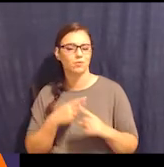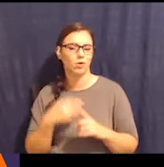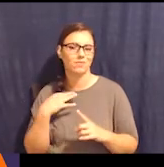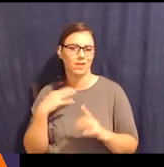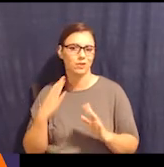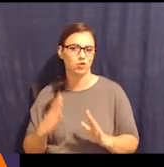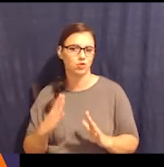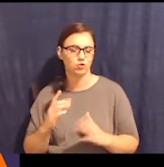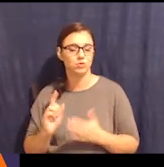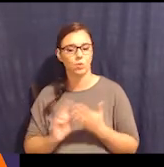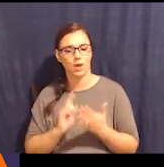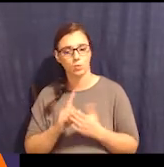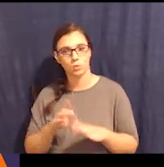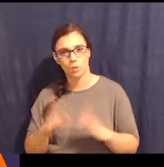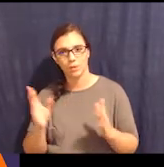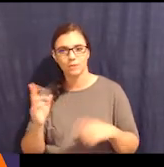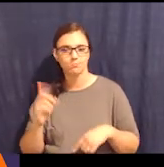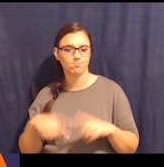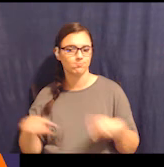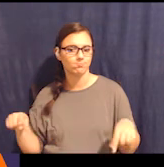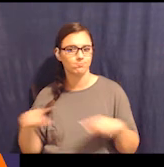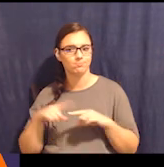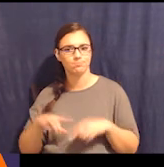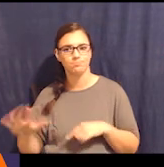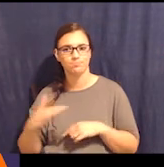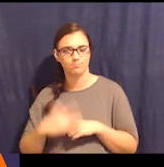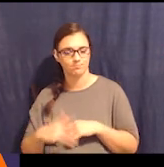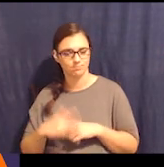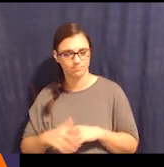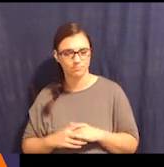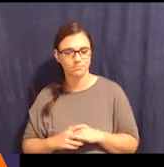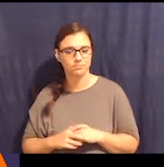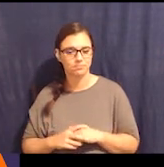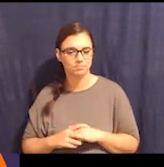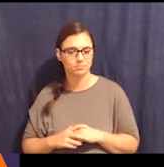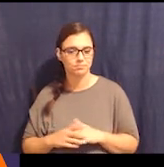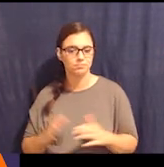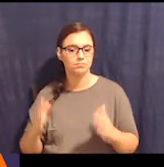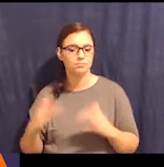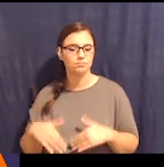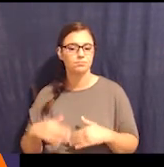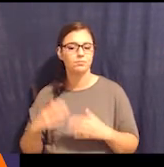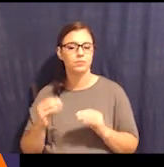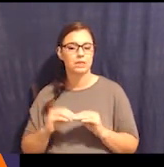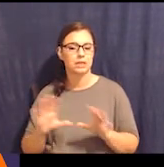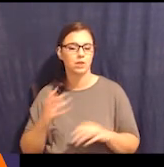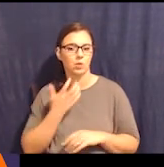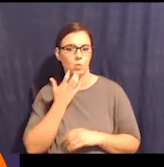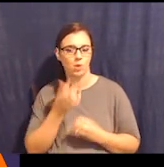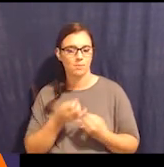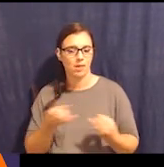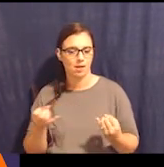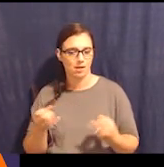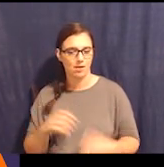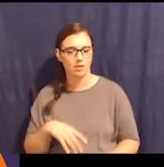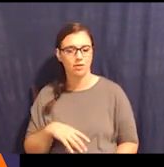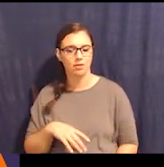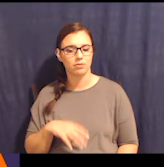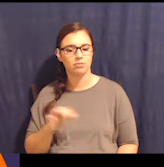availability. Finally, there's the Clear Warm line, which is available by dialing